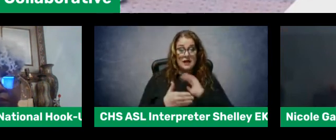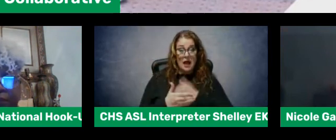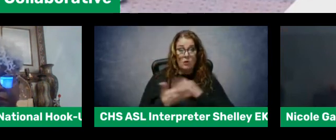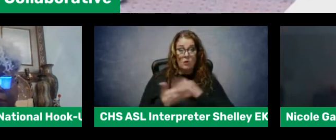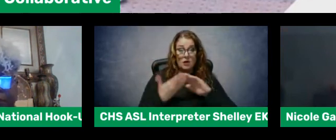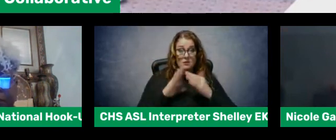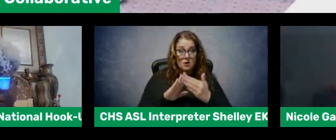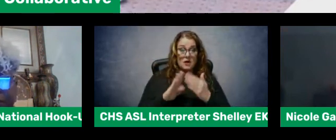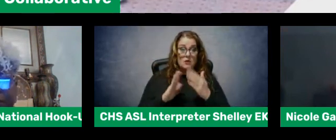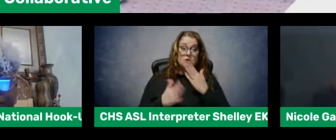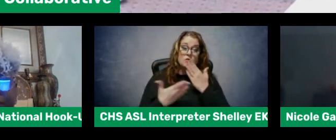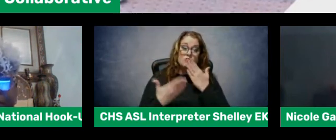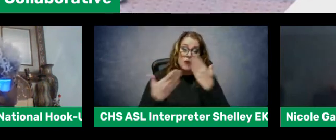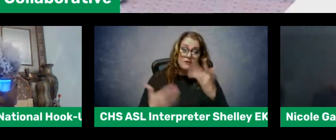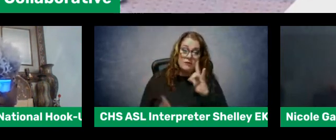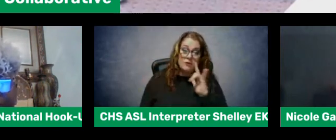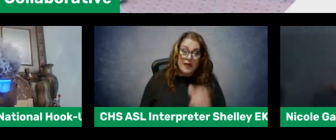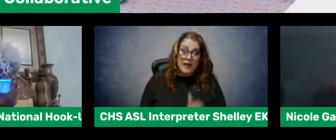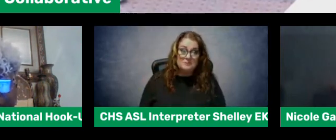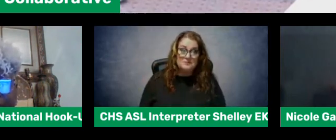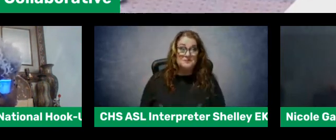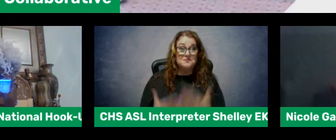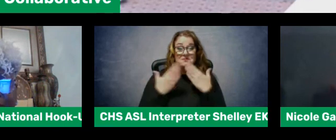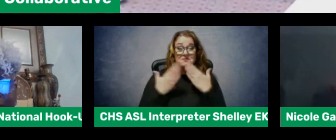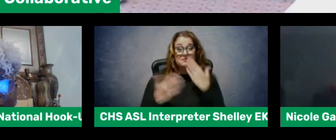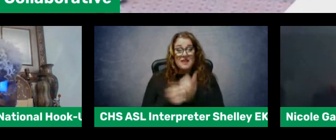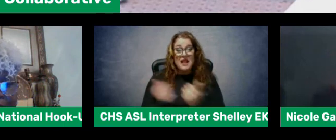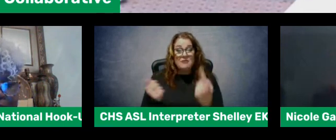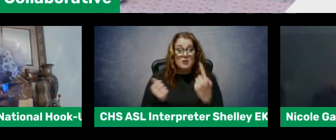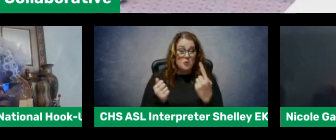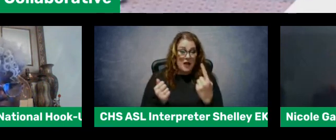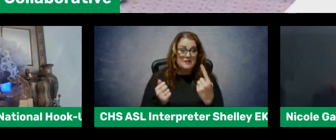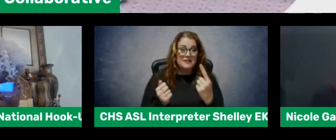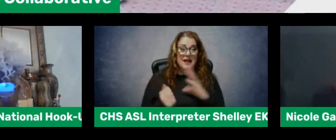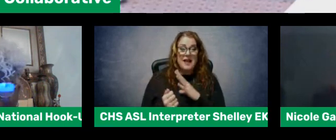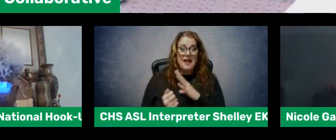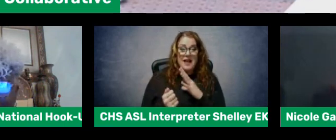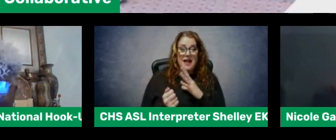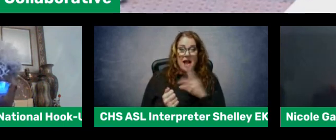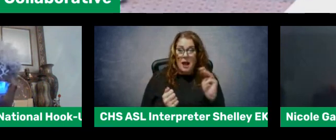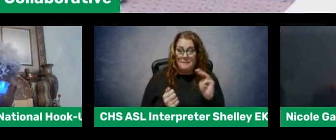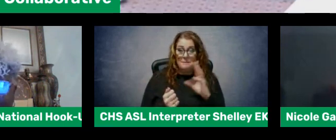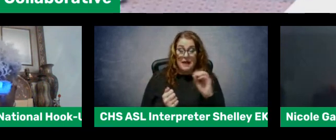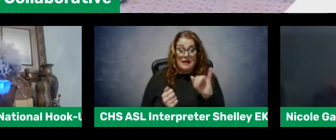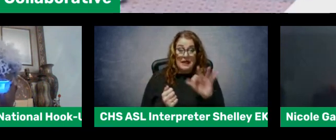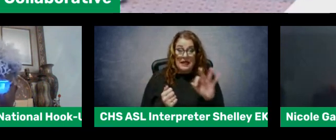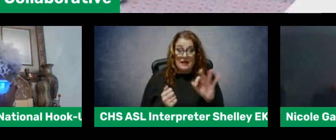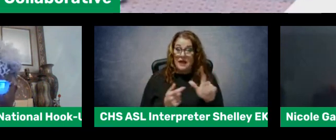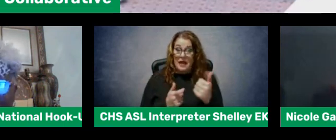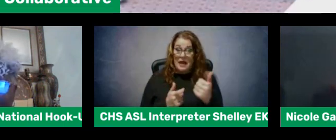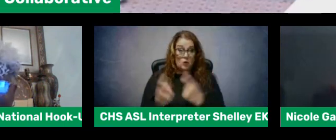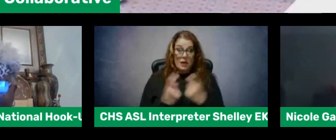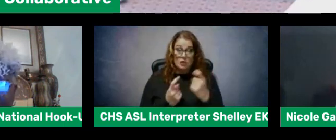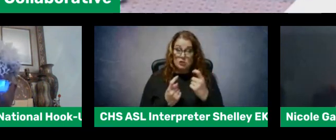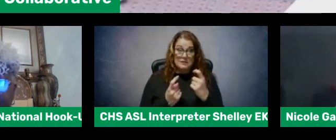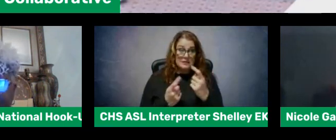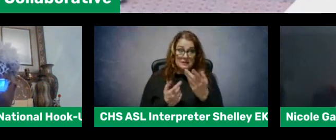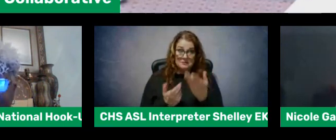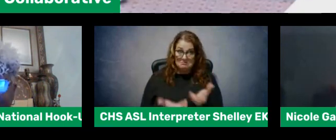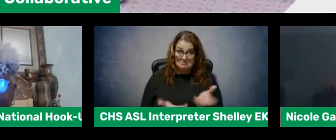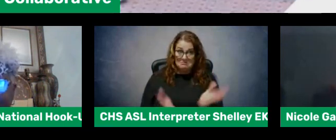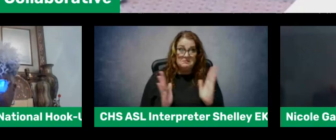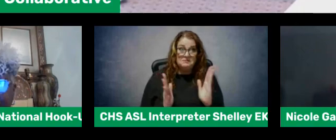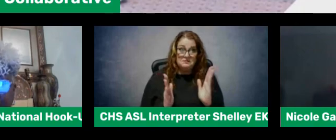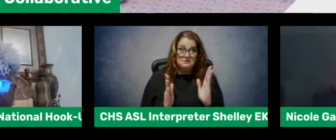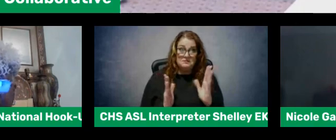we're just so grateful. So thank you for everyone. And if we have any questions, then